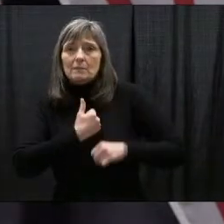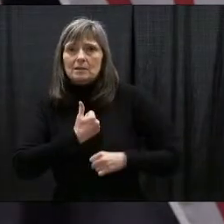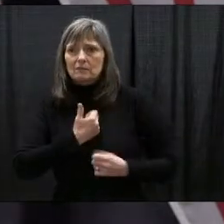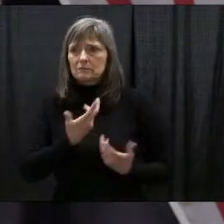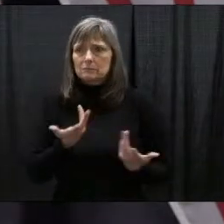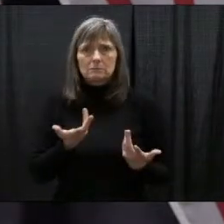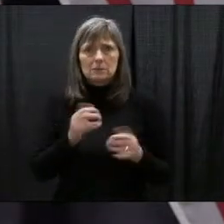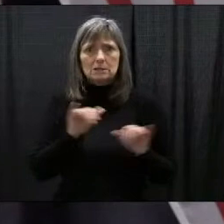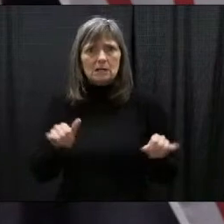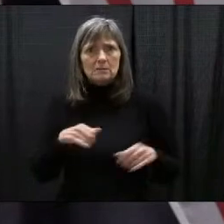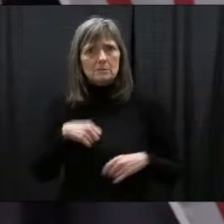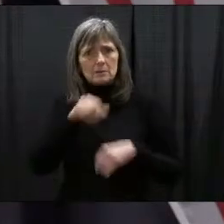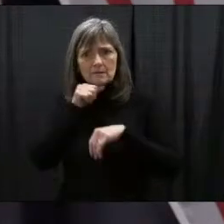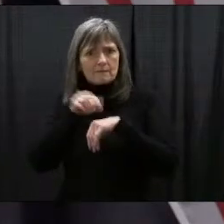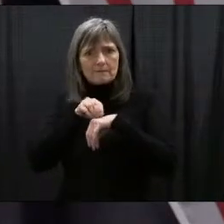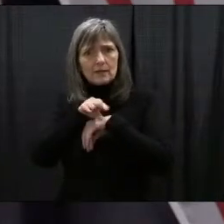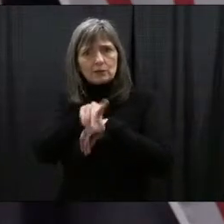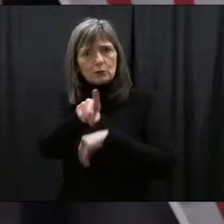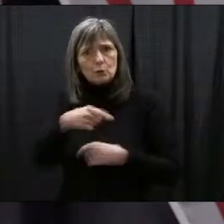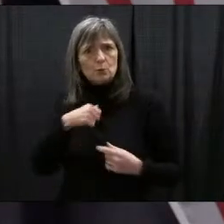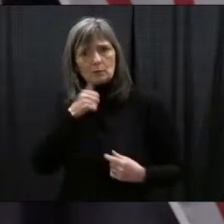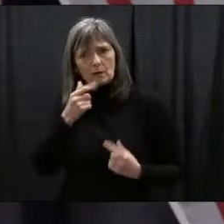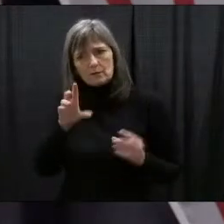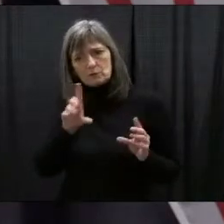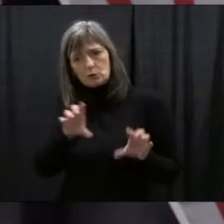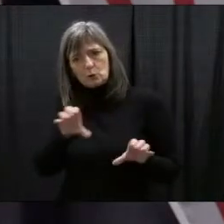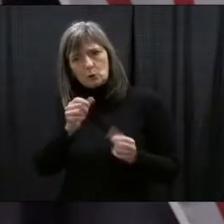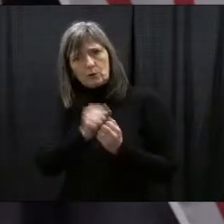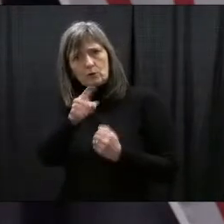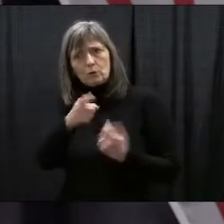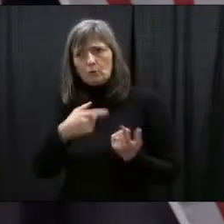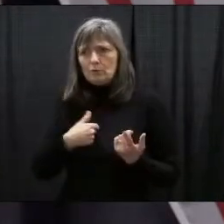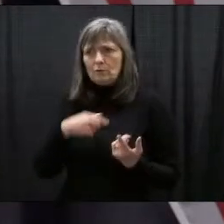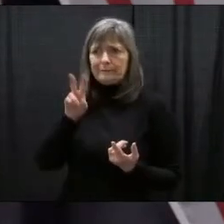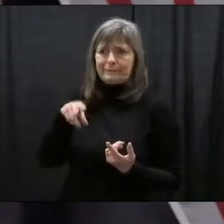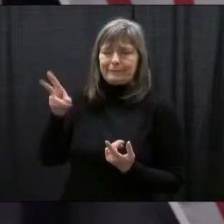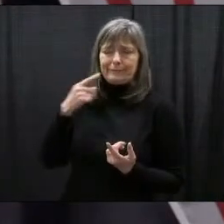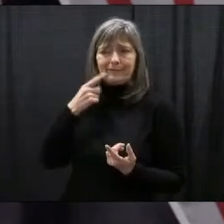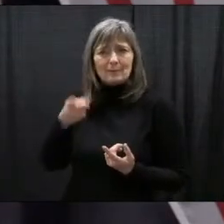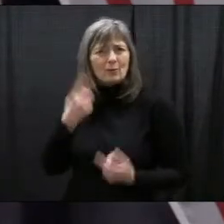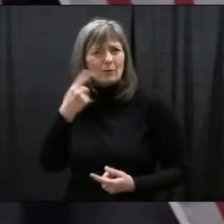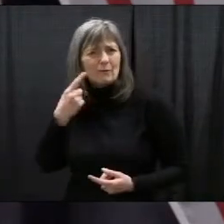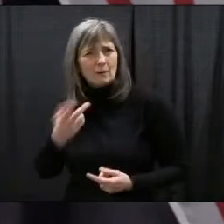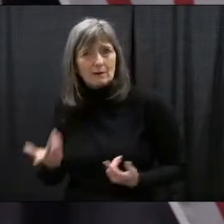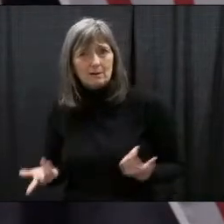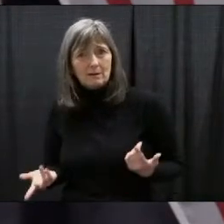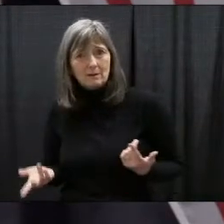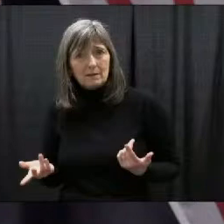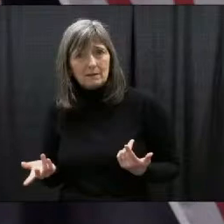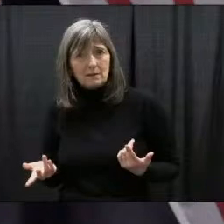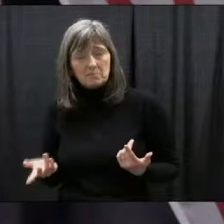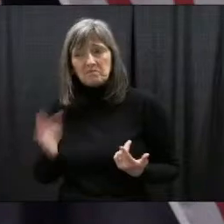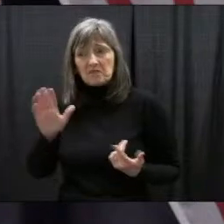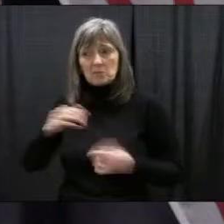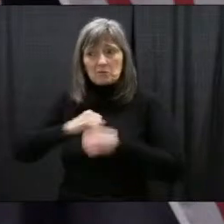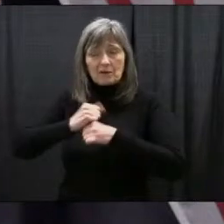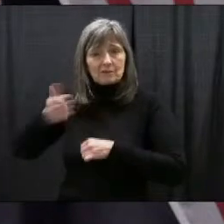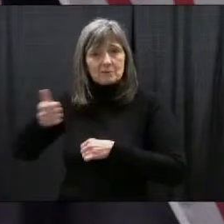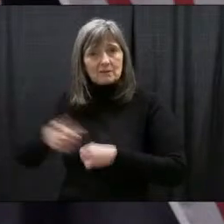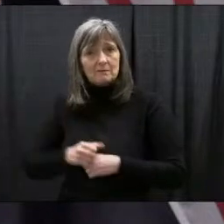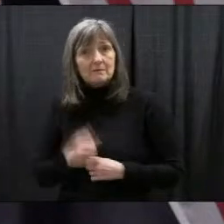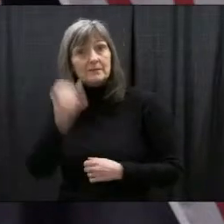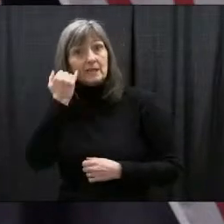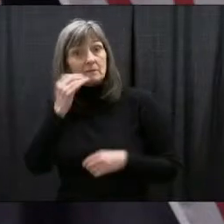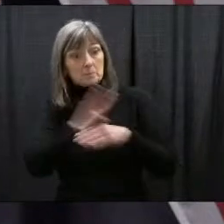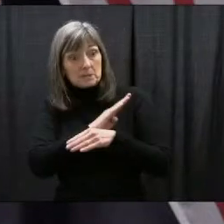why it doesn't affect you. It doesn't have anything to do with you. Why would you take exception to that? And for businesses who want to